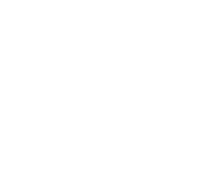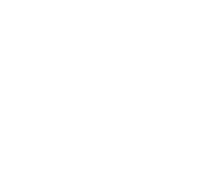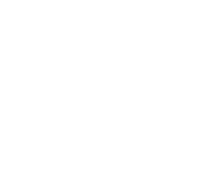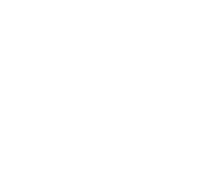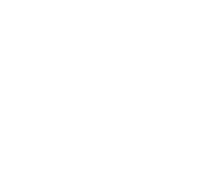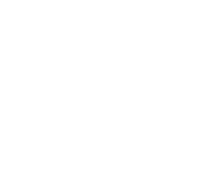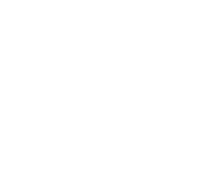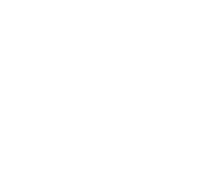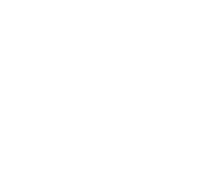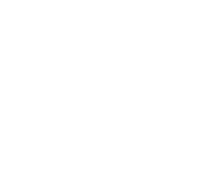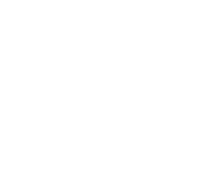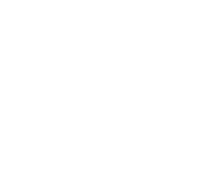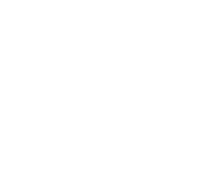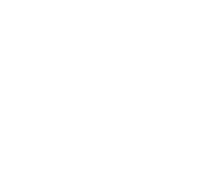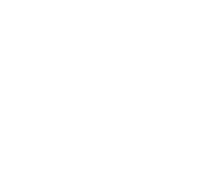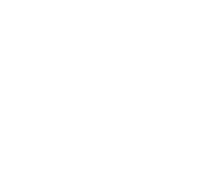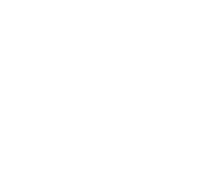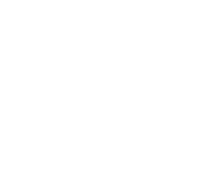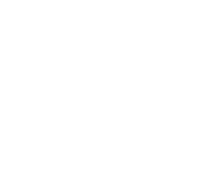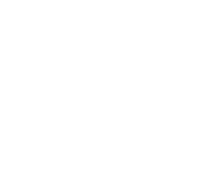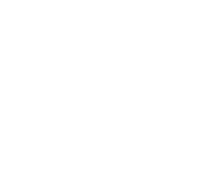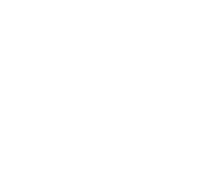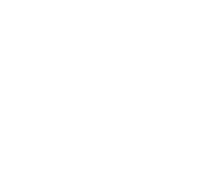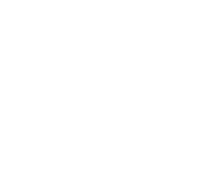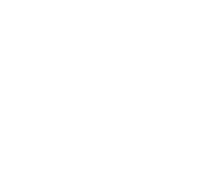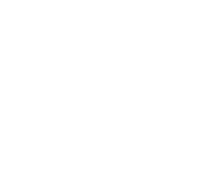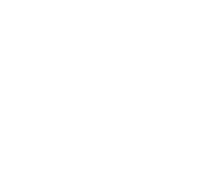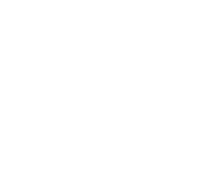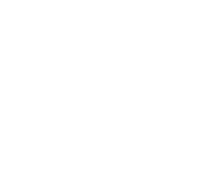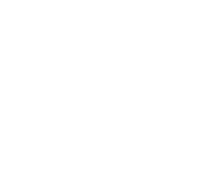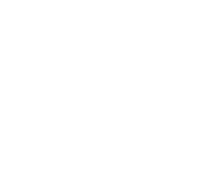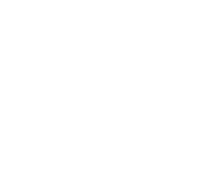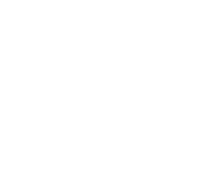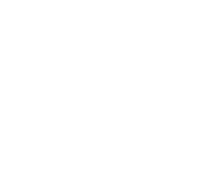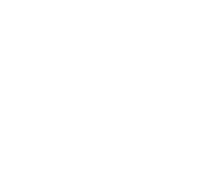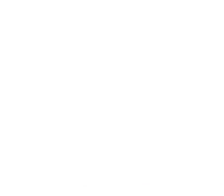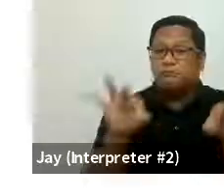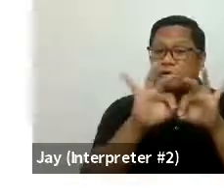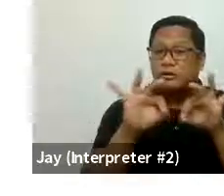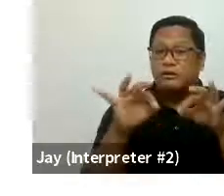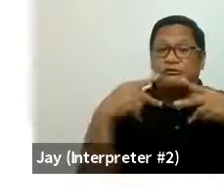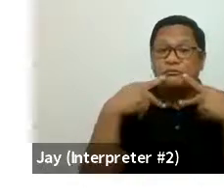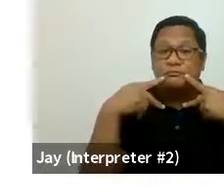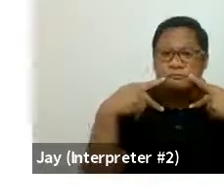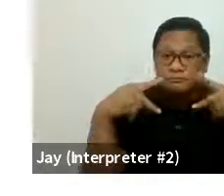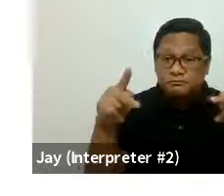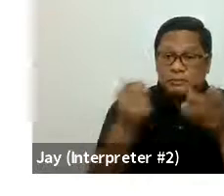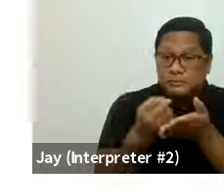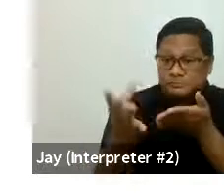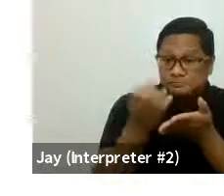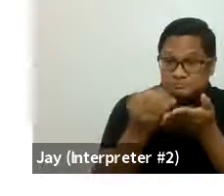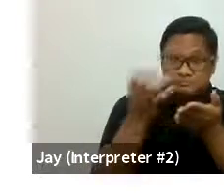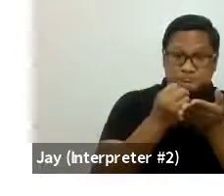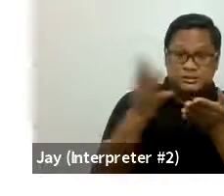on top of the private sector spending. So again, the importance of public spending is